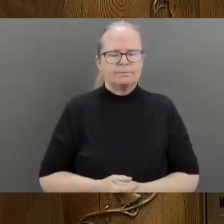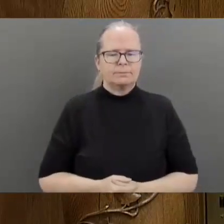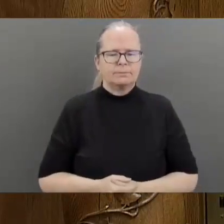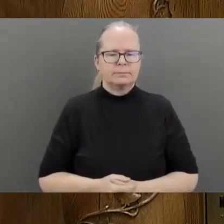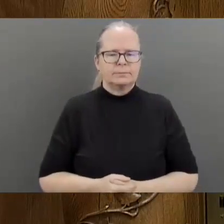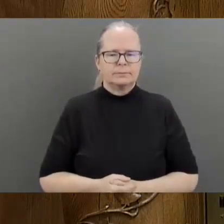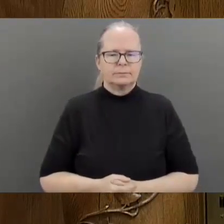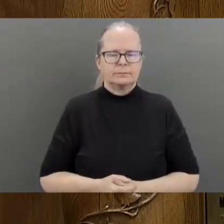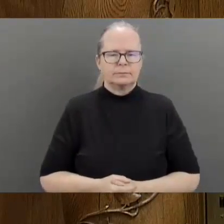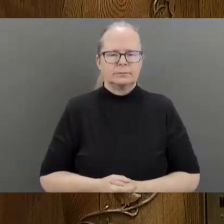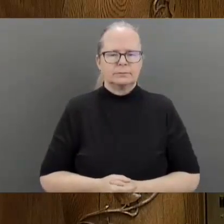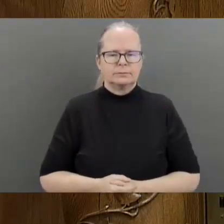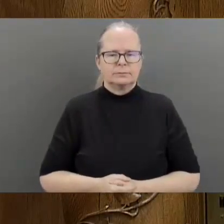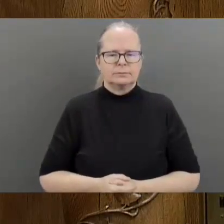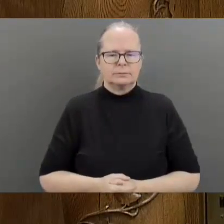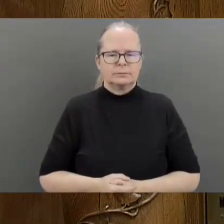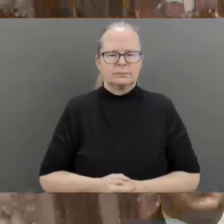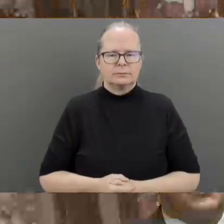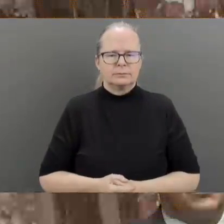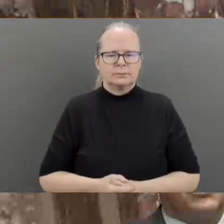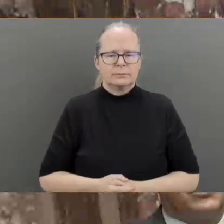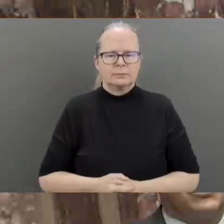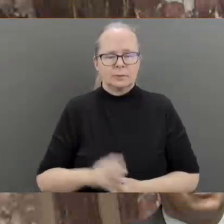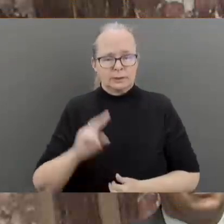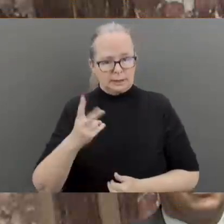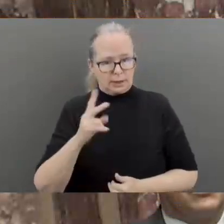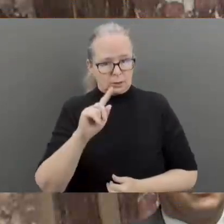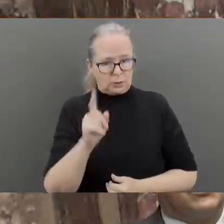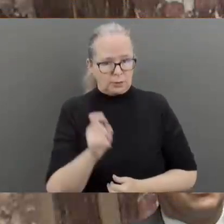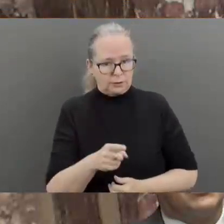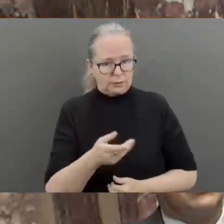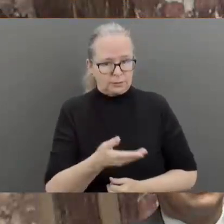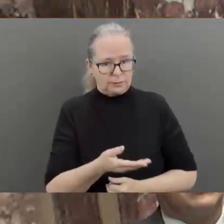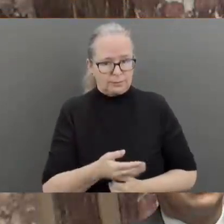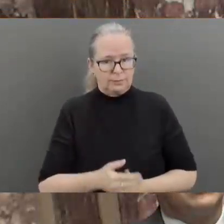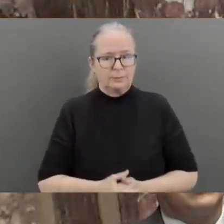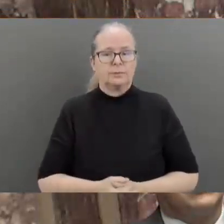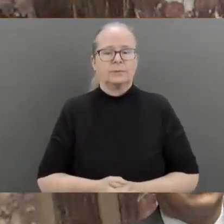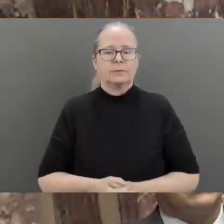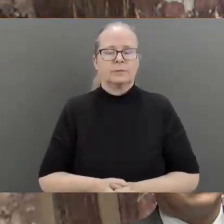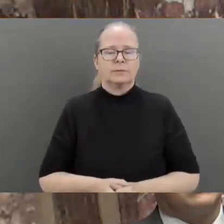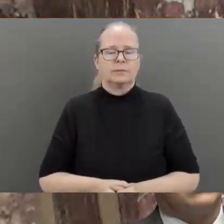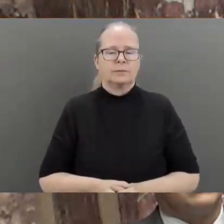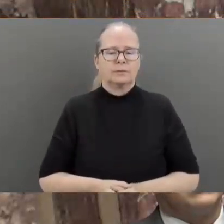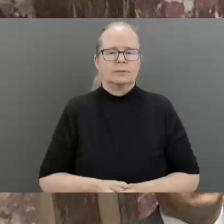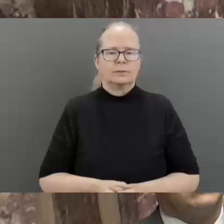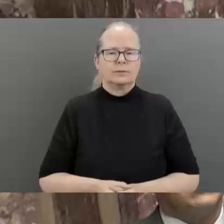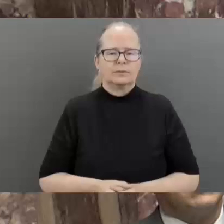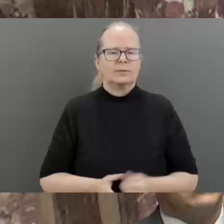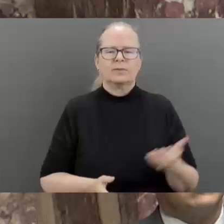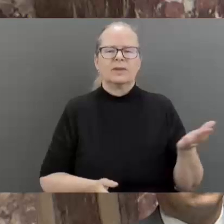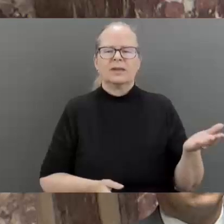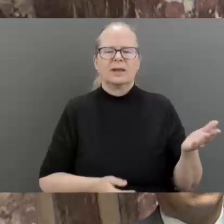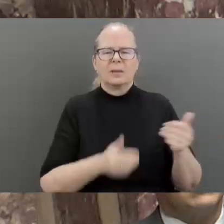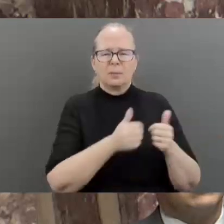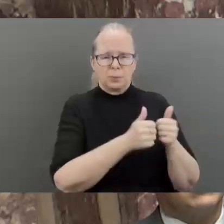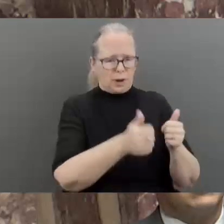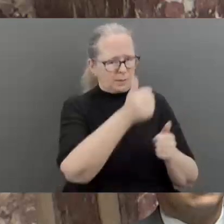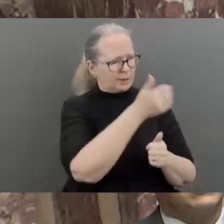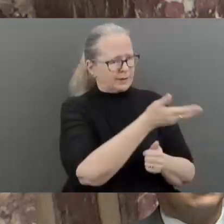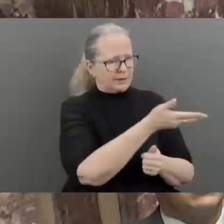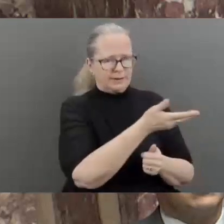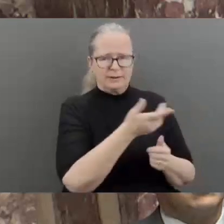Member supplemental. Thank you very much, Mr. Speaker. You know, the Premier can sit there and roll his eyes and shake his head,